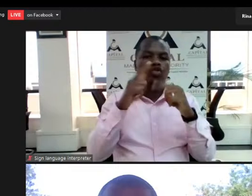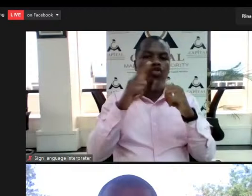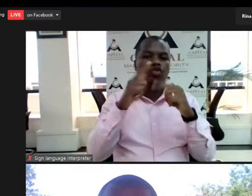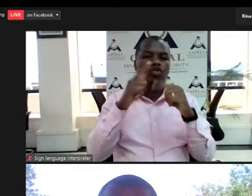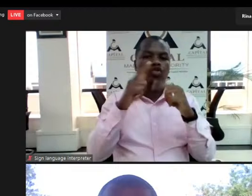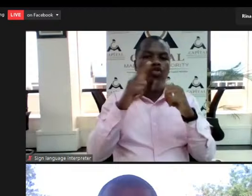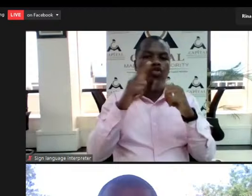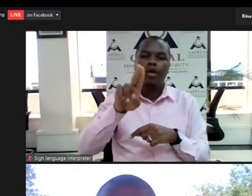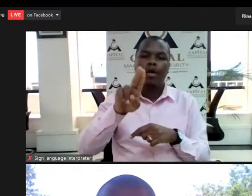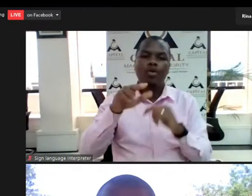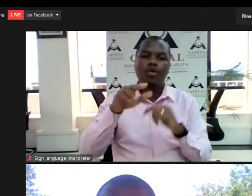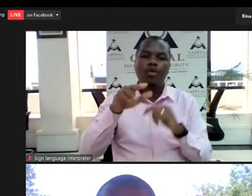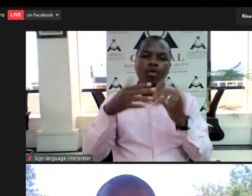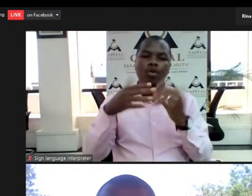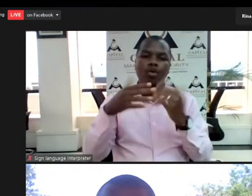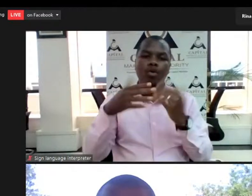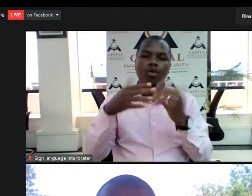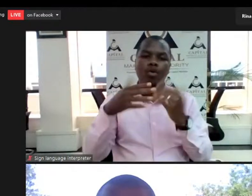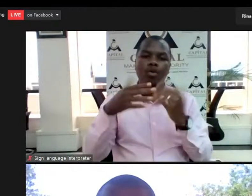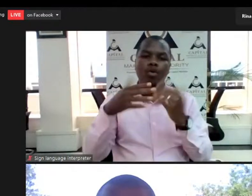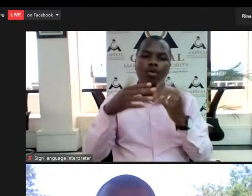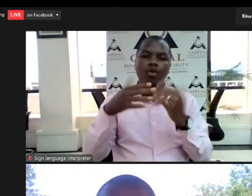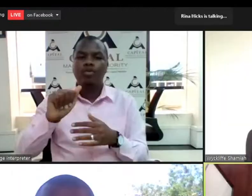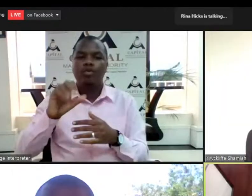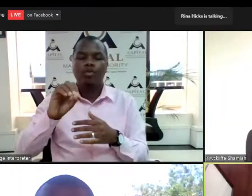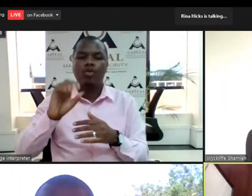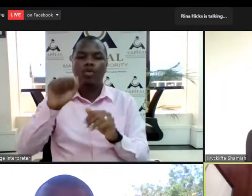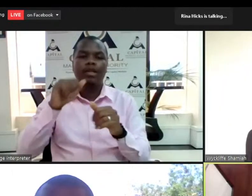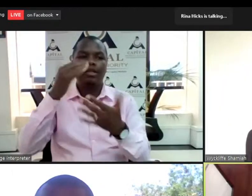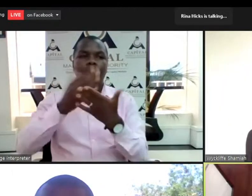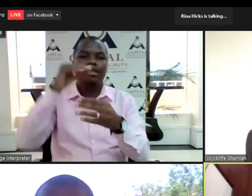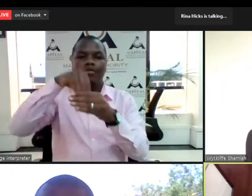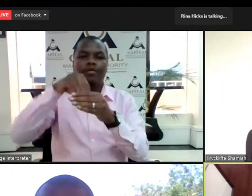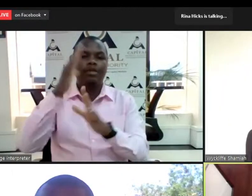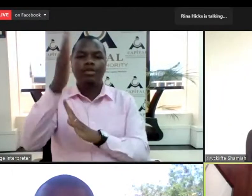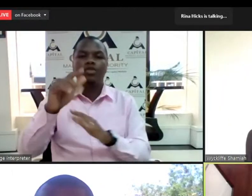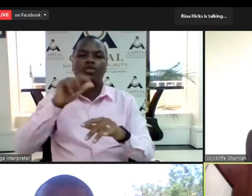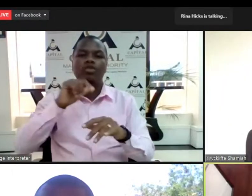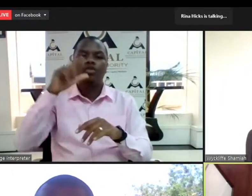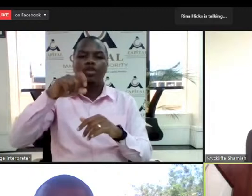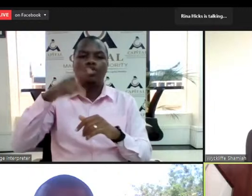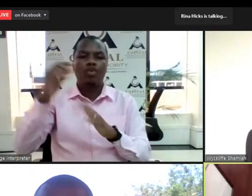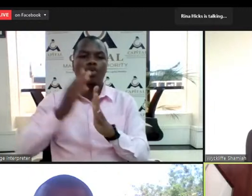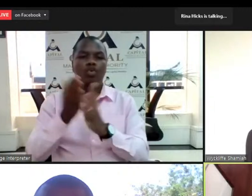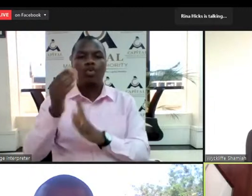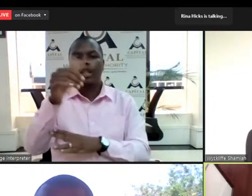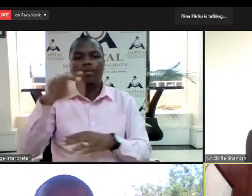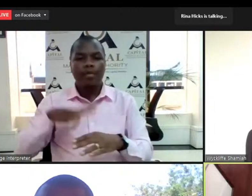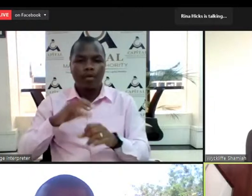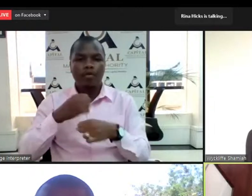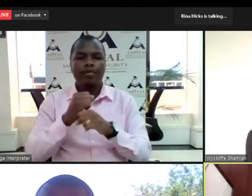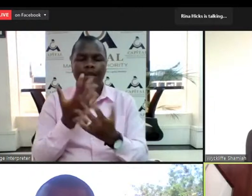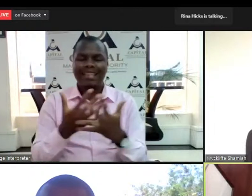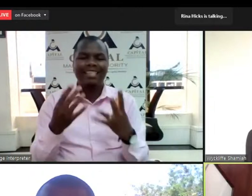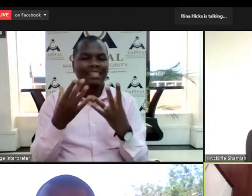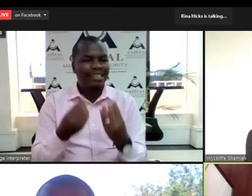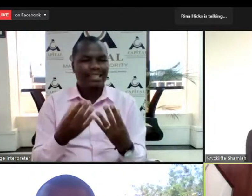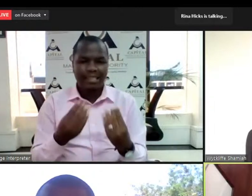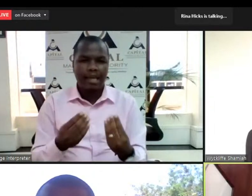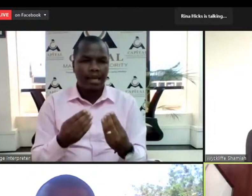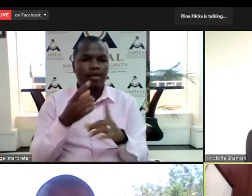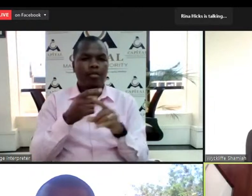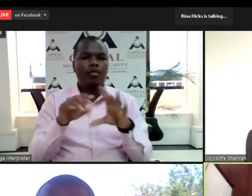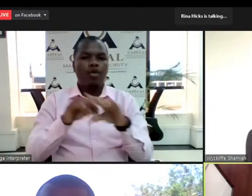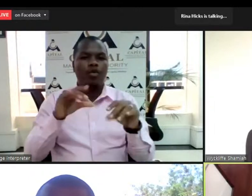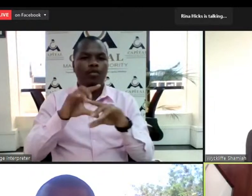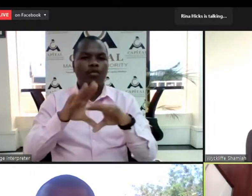or Odhiambo. You can just invest directly. You don't need to go through other people. We've made things so much easier from the comfort of